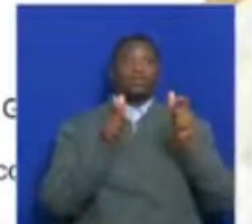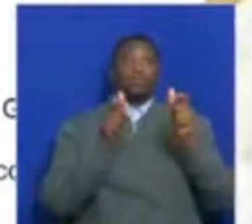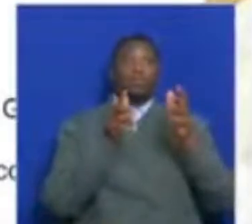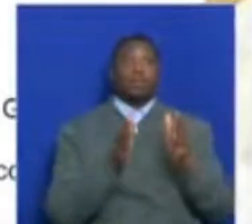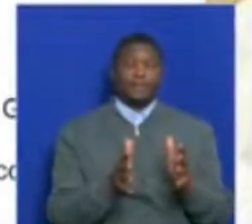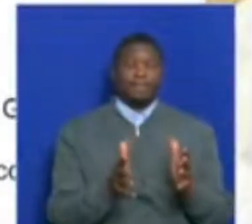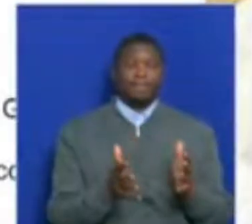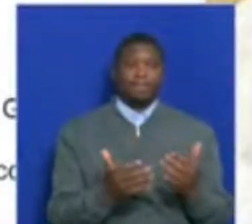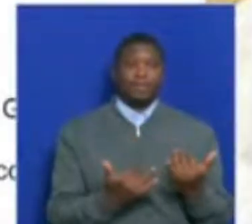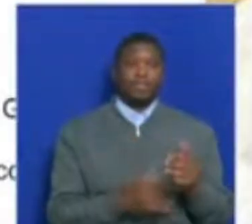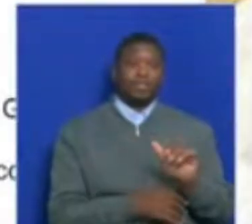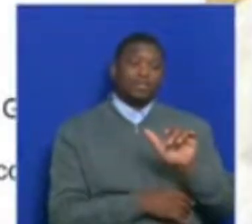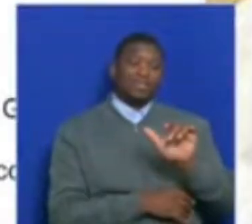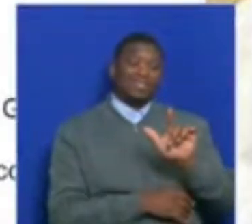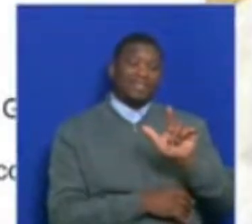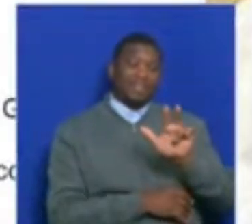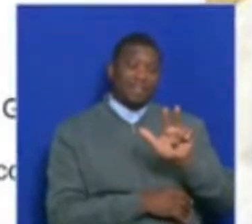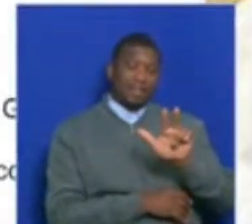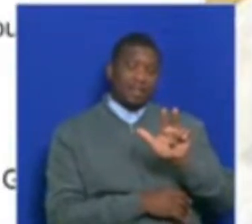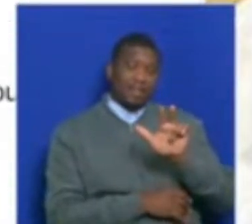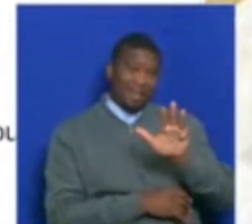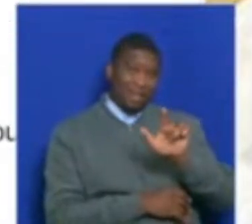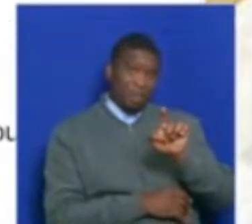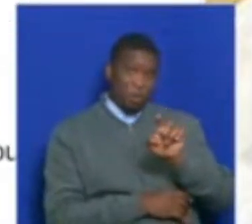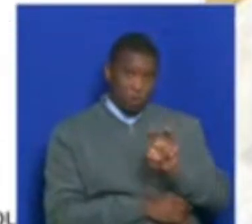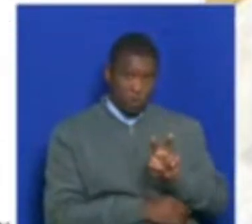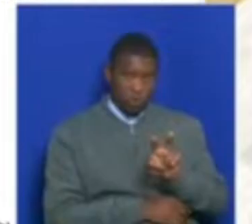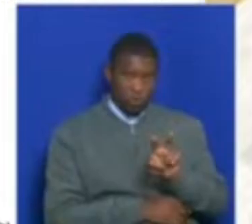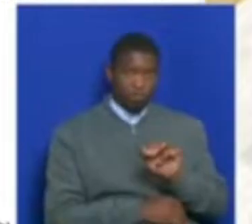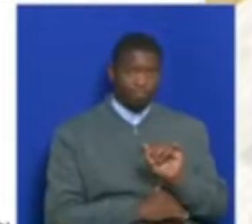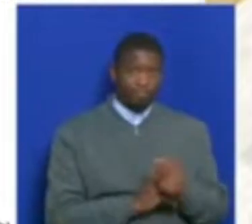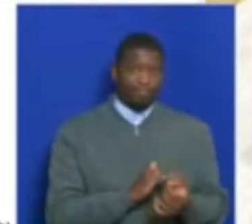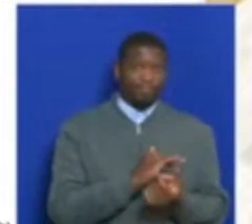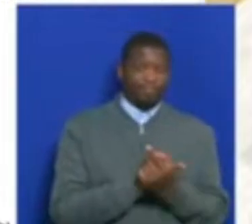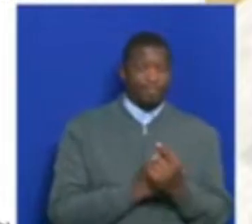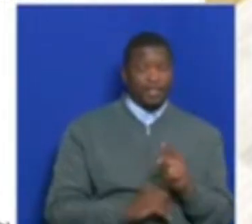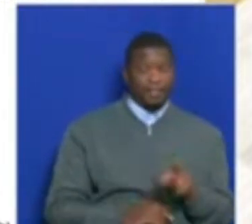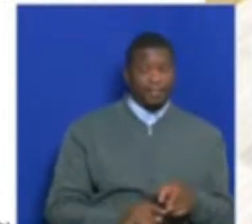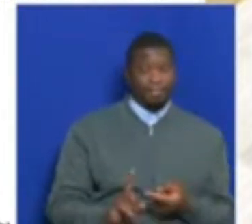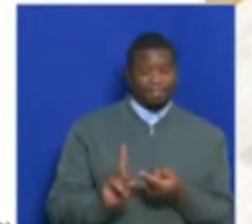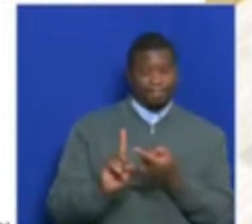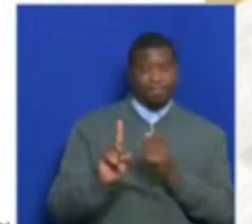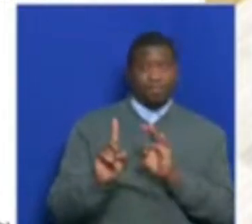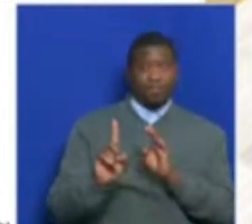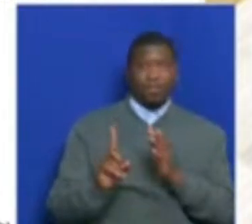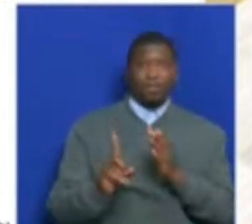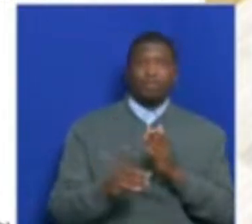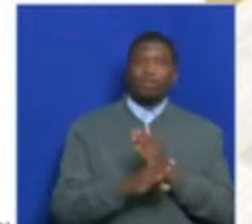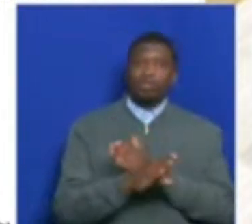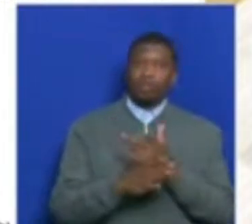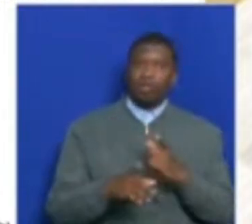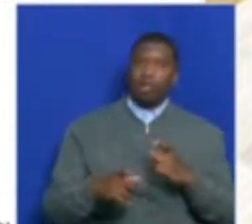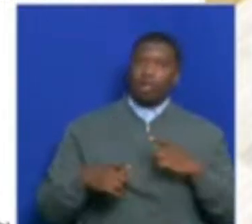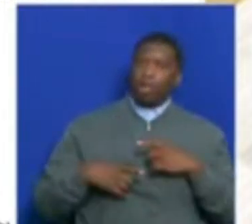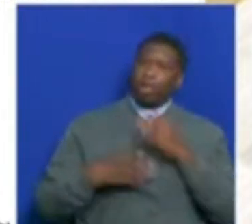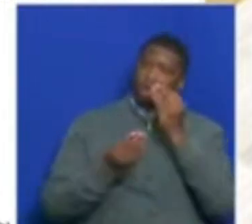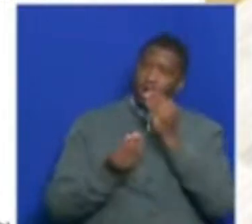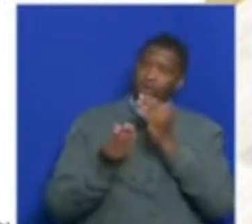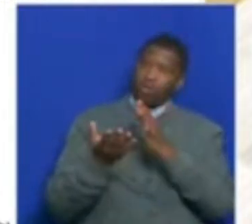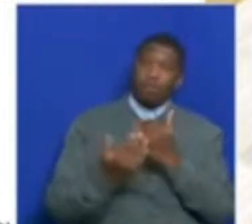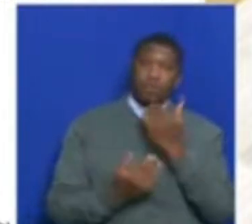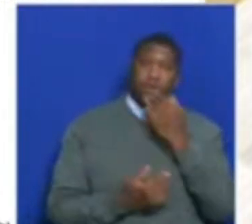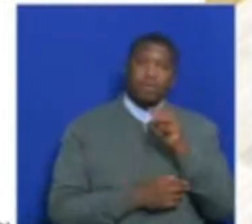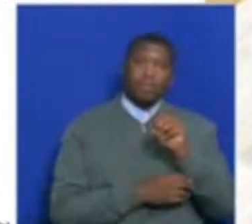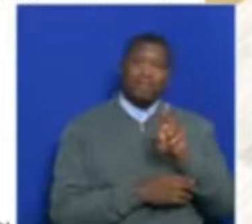79.2, the fact that Bevan Loftus had been given advance notice that Mr. Naika had allegedly offered